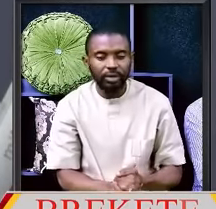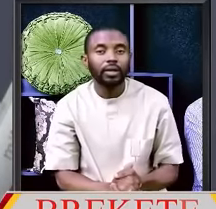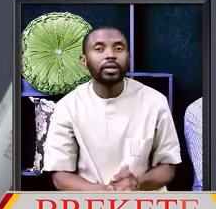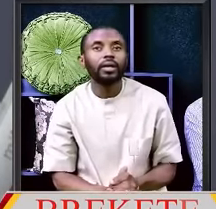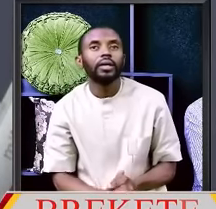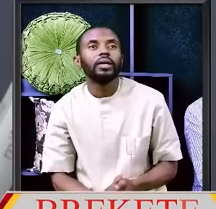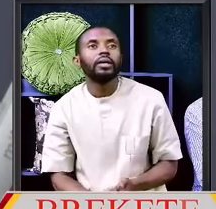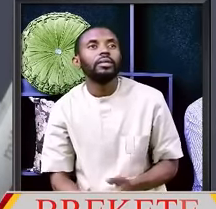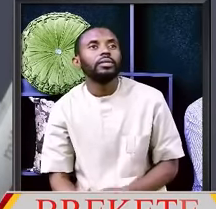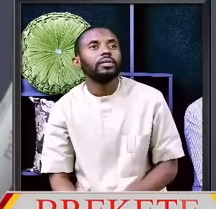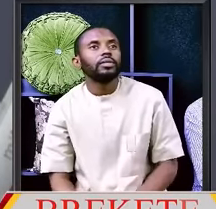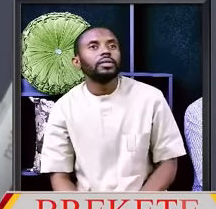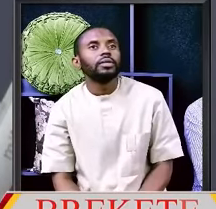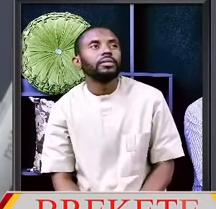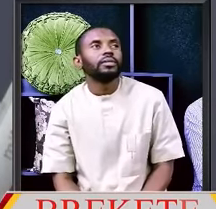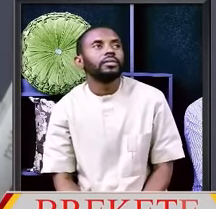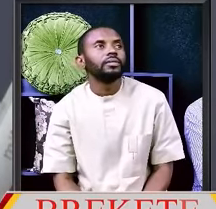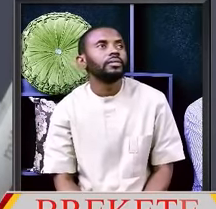Hello. Hello.